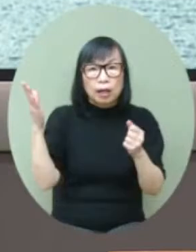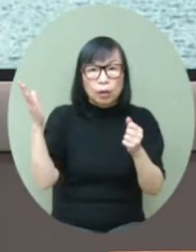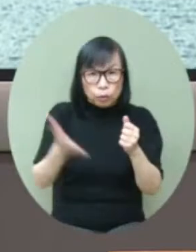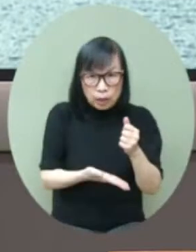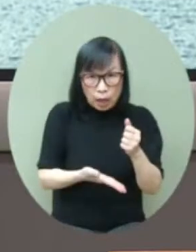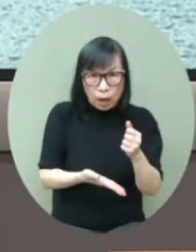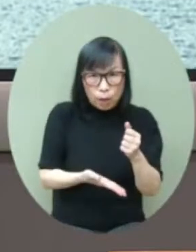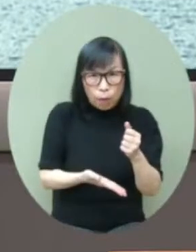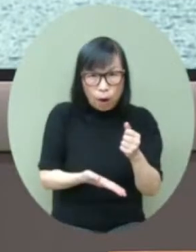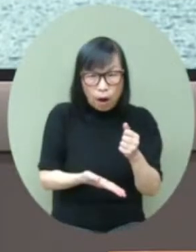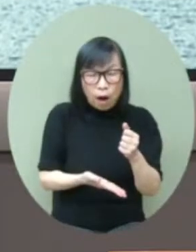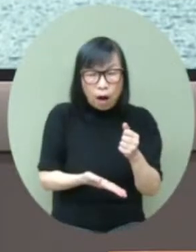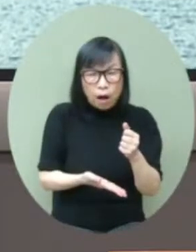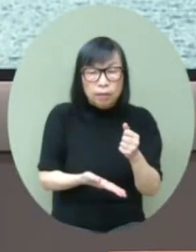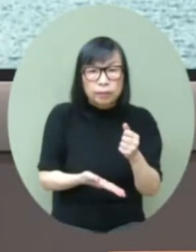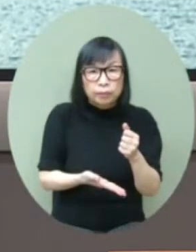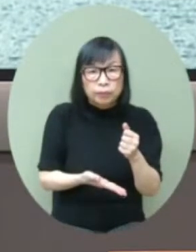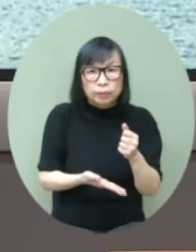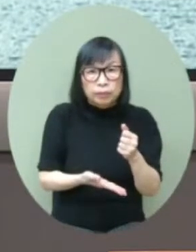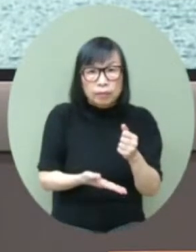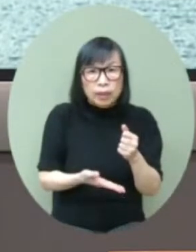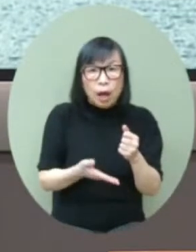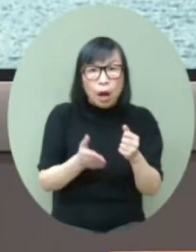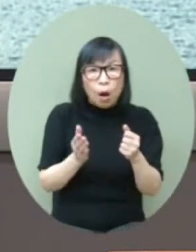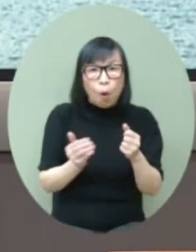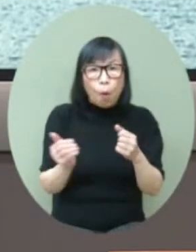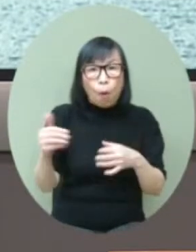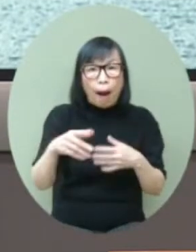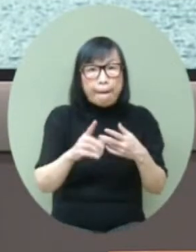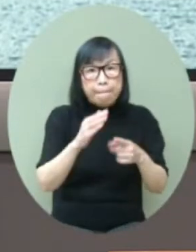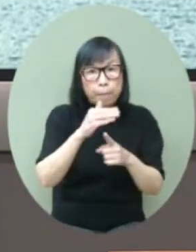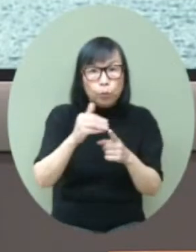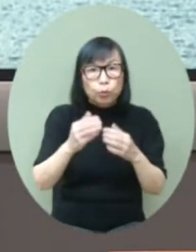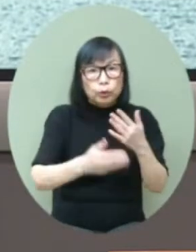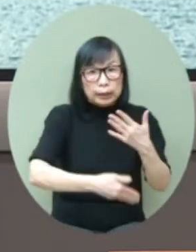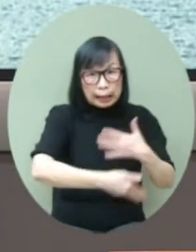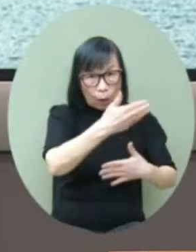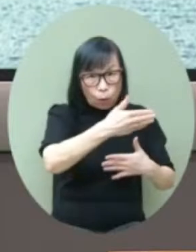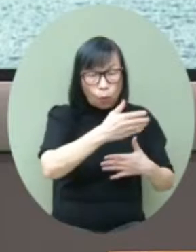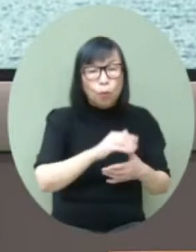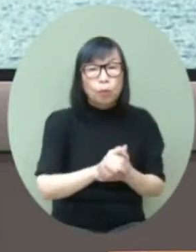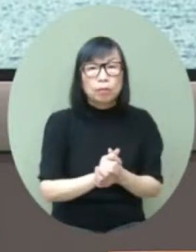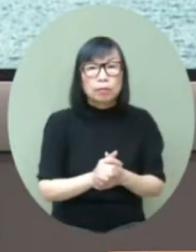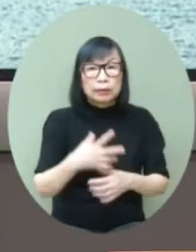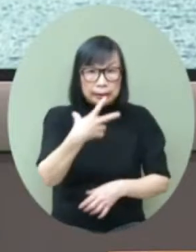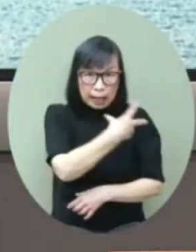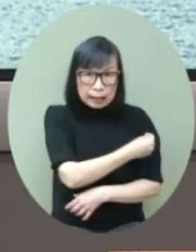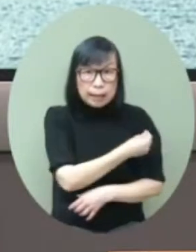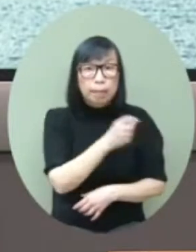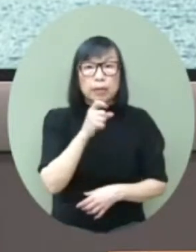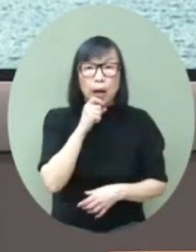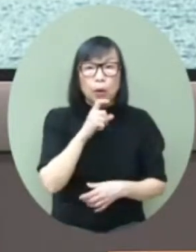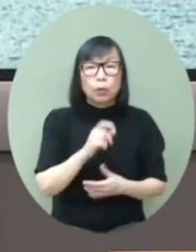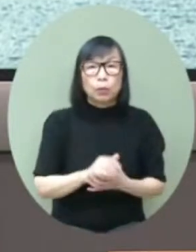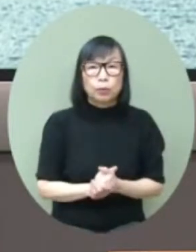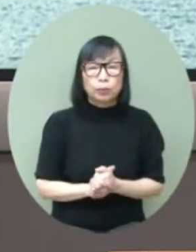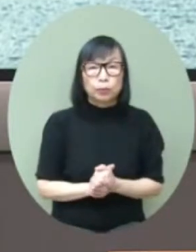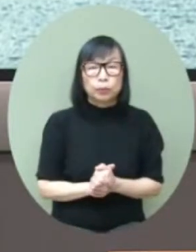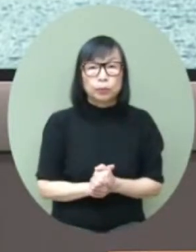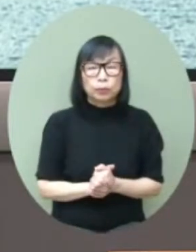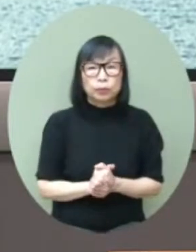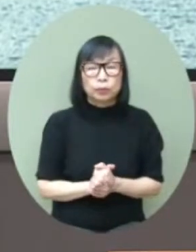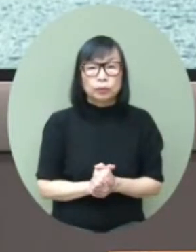living in Chaiwan Estate, Wan Pun Court. She has